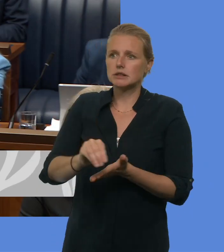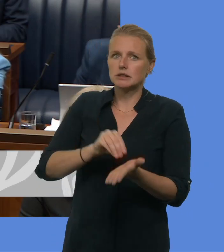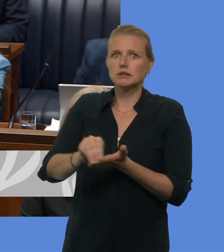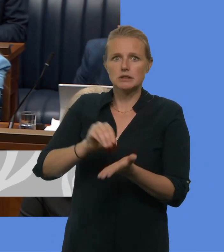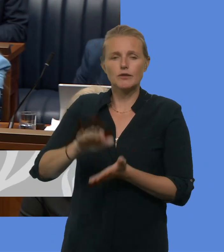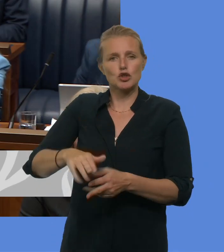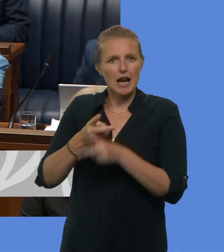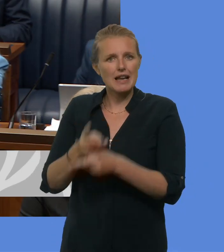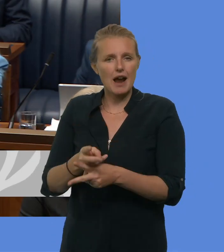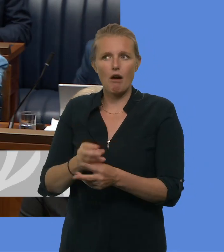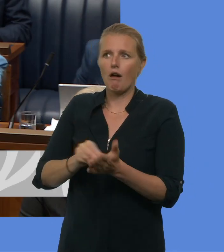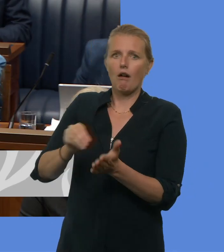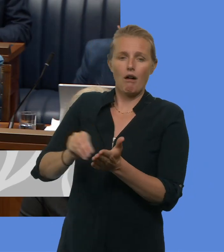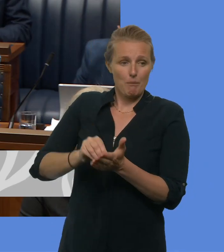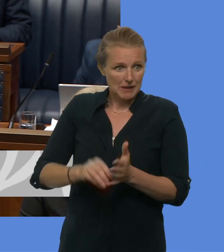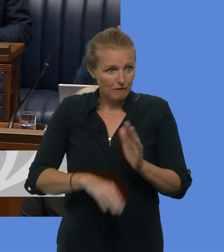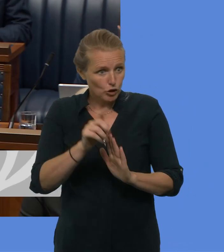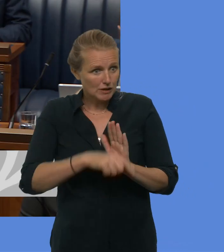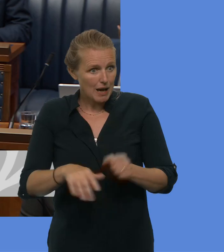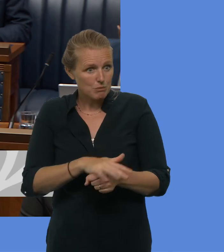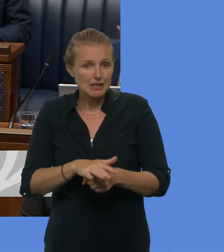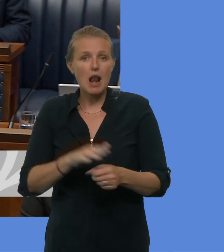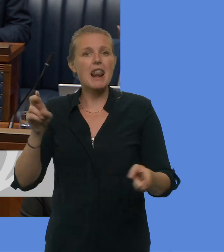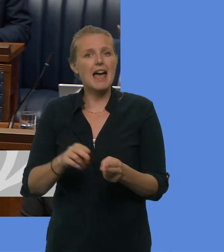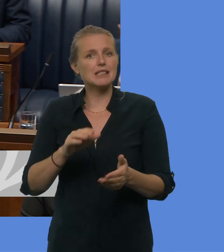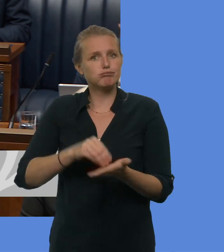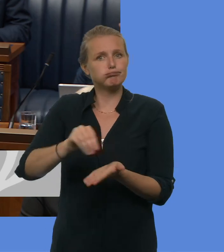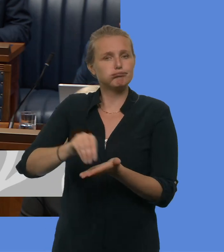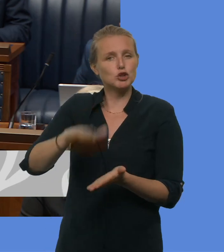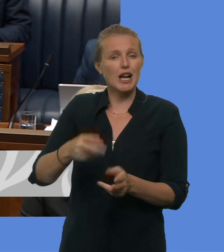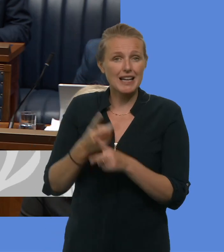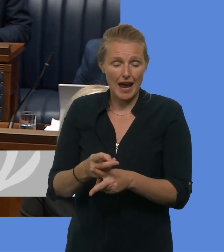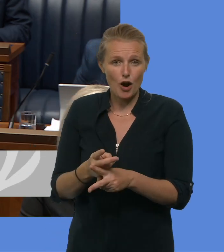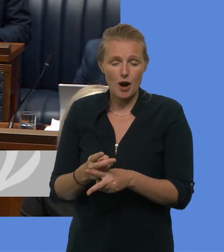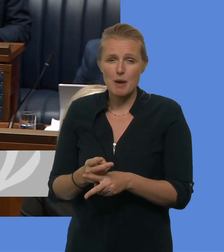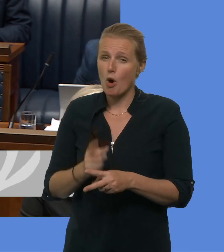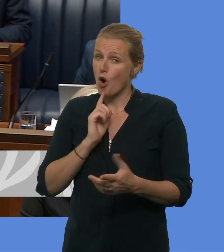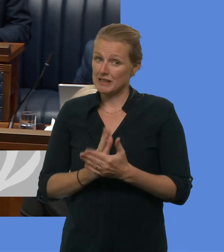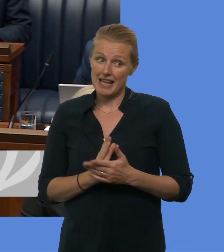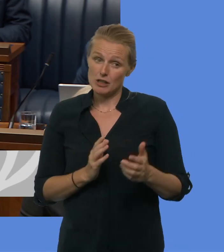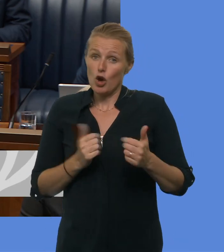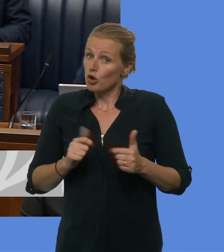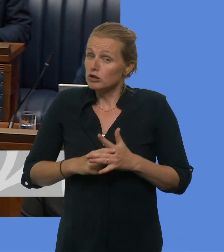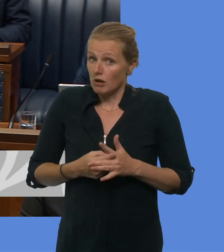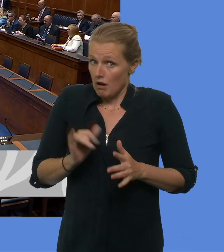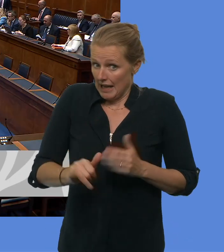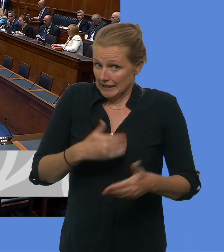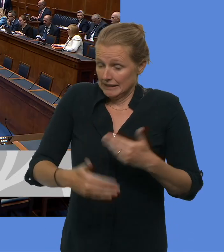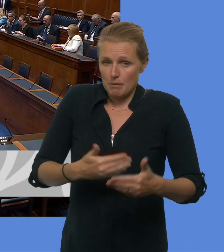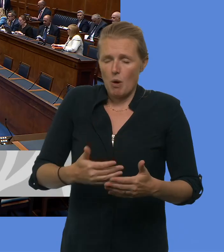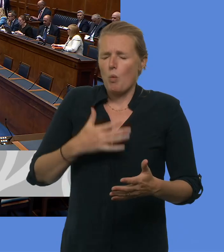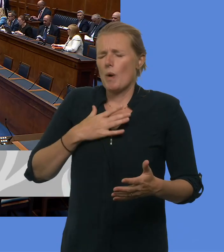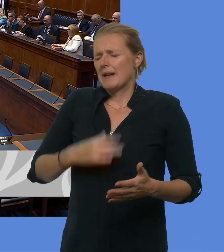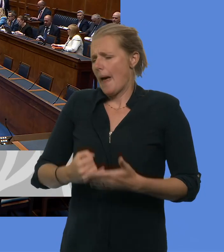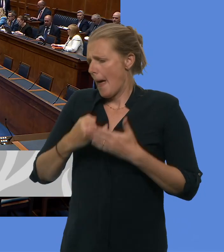not content with what we have achieved, but it is a good start, but there is much more that we need to do to support our hard-working families.